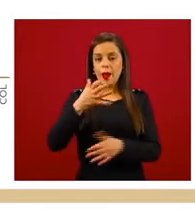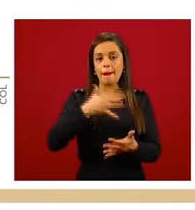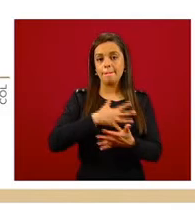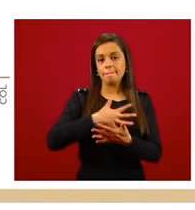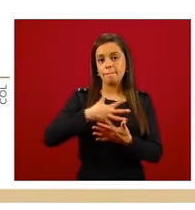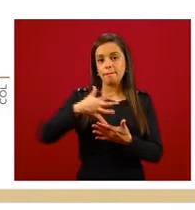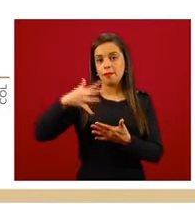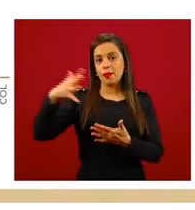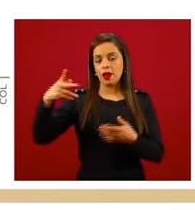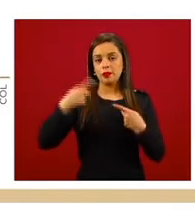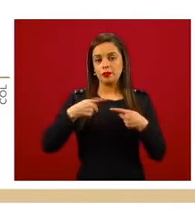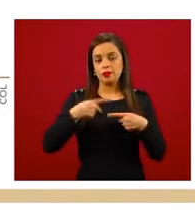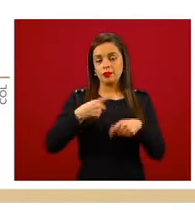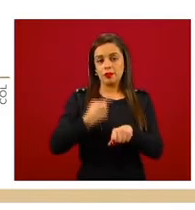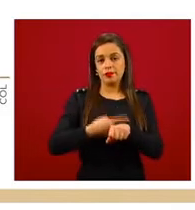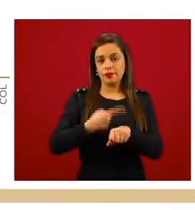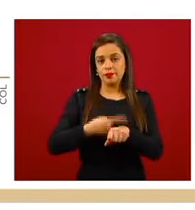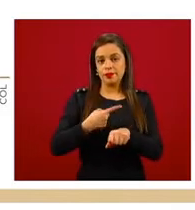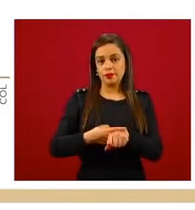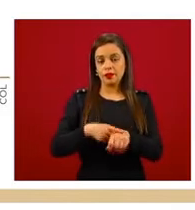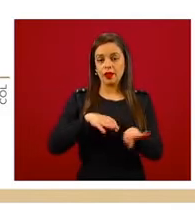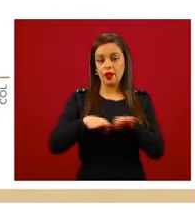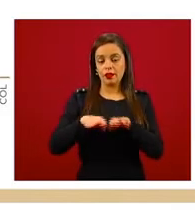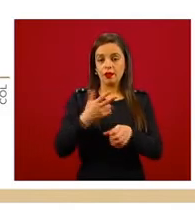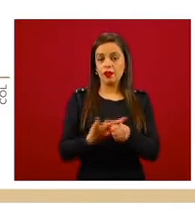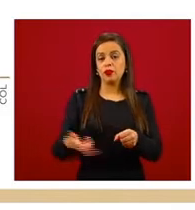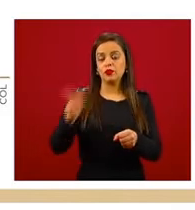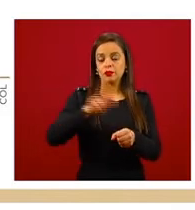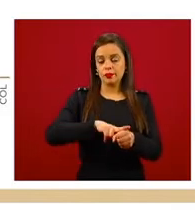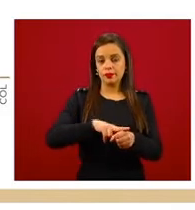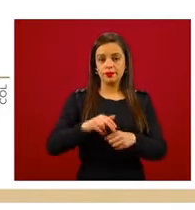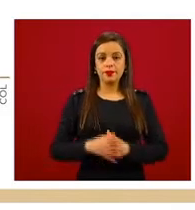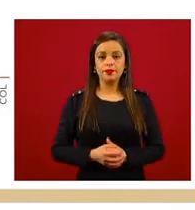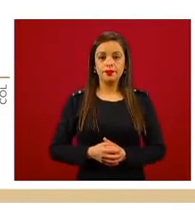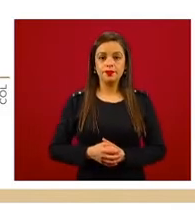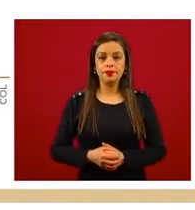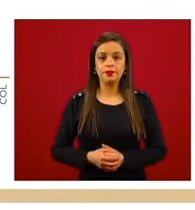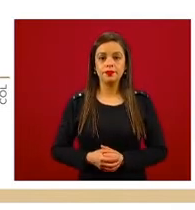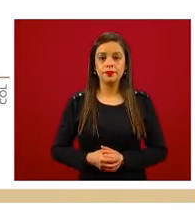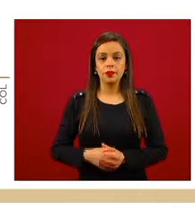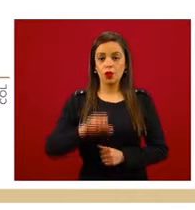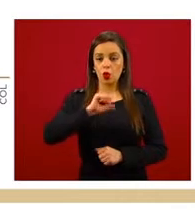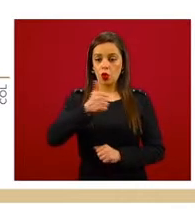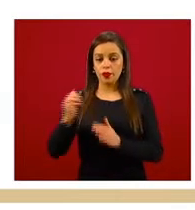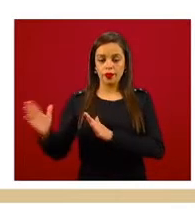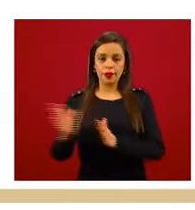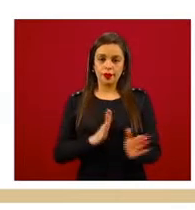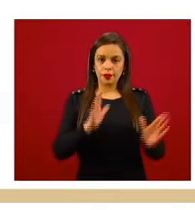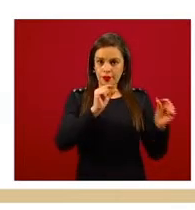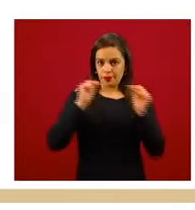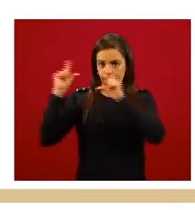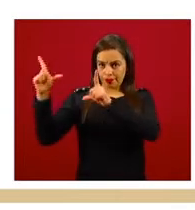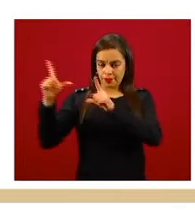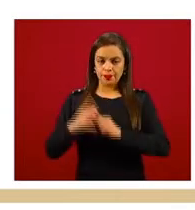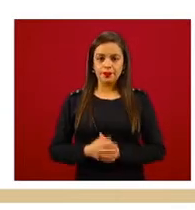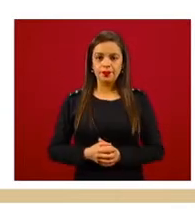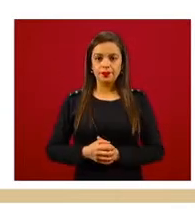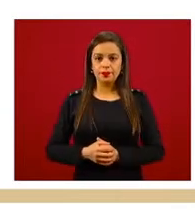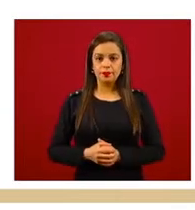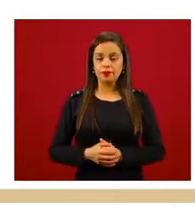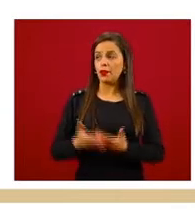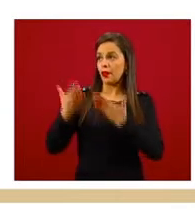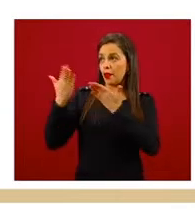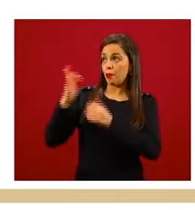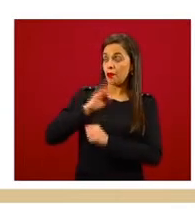as well the two states that hold the larger number on positive cases. On